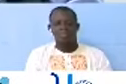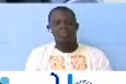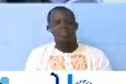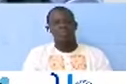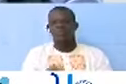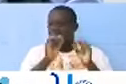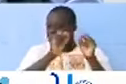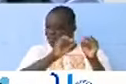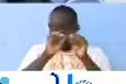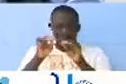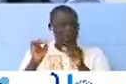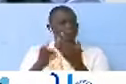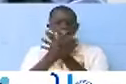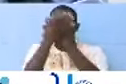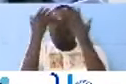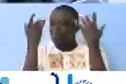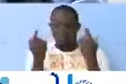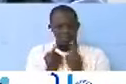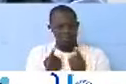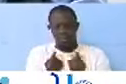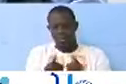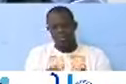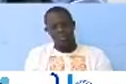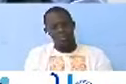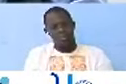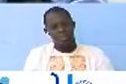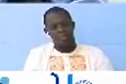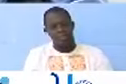They told me many things.